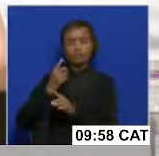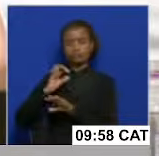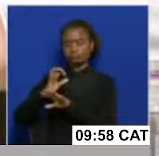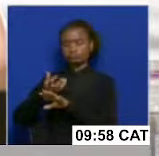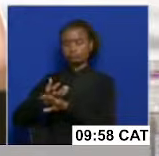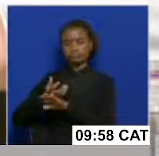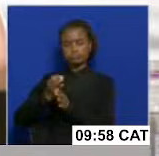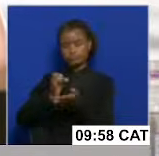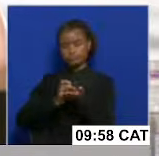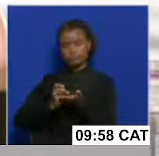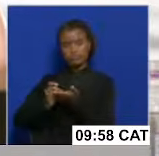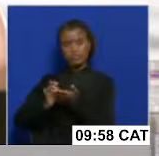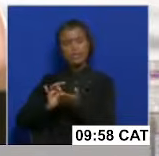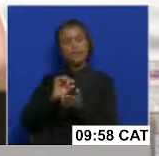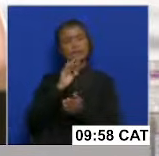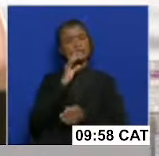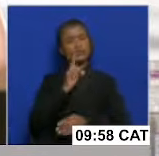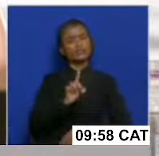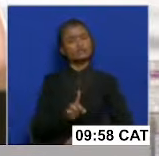stones?